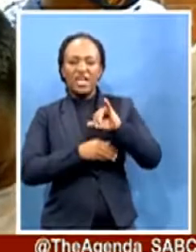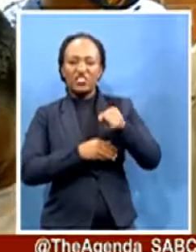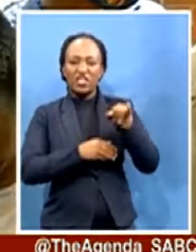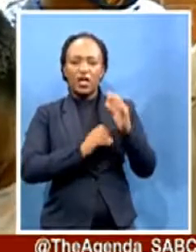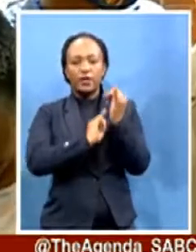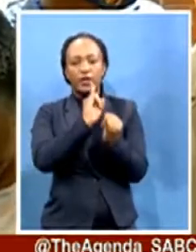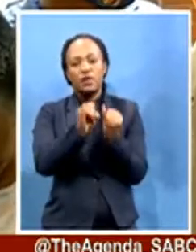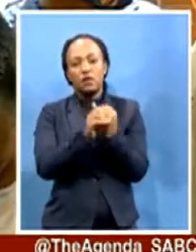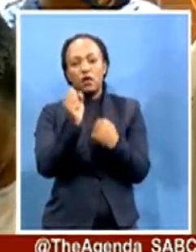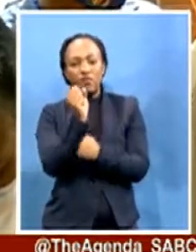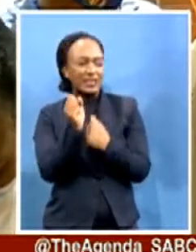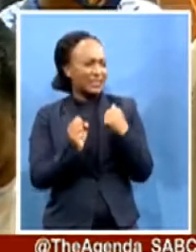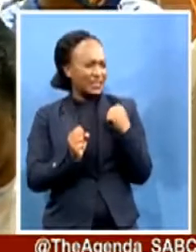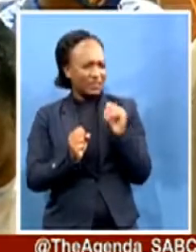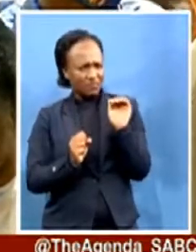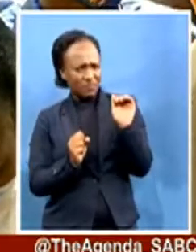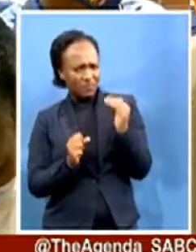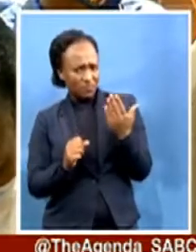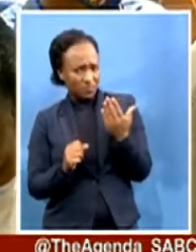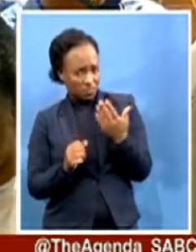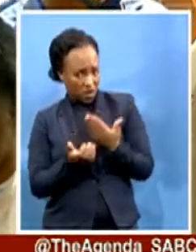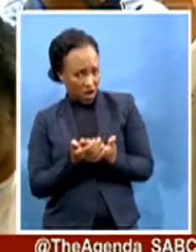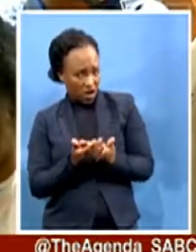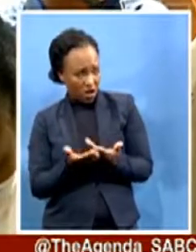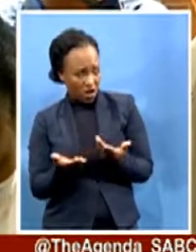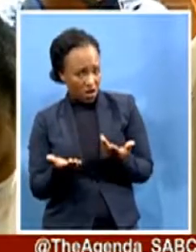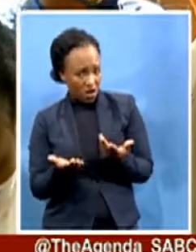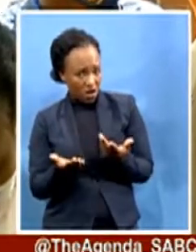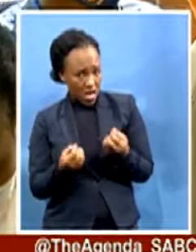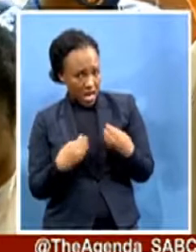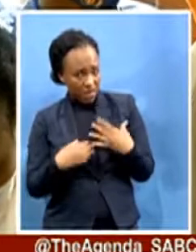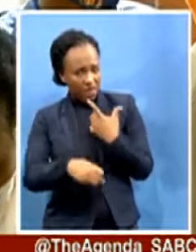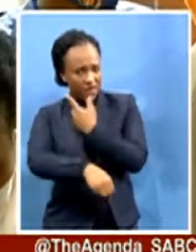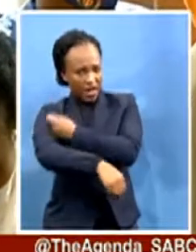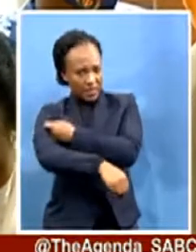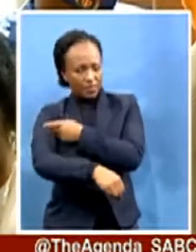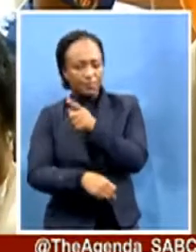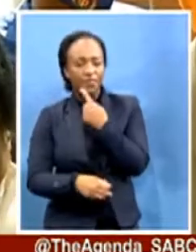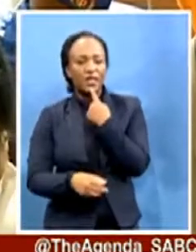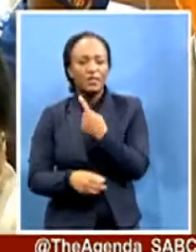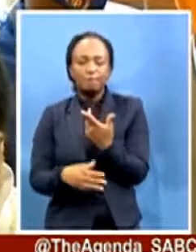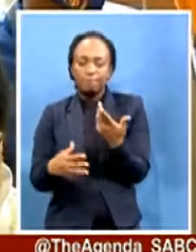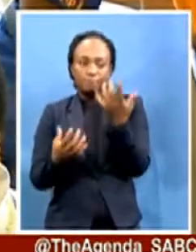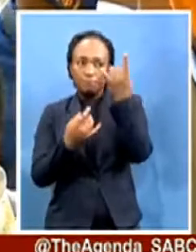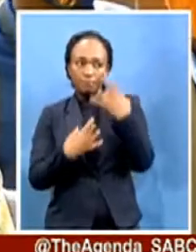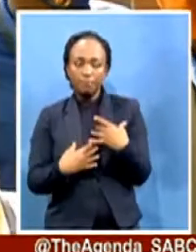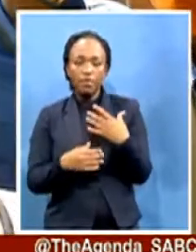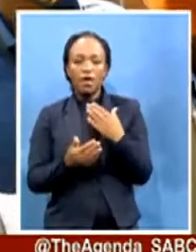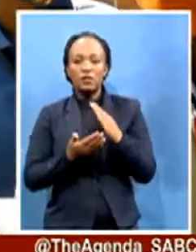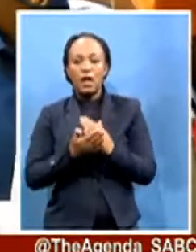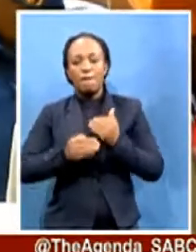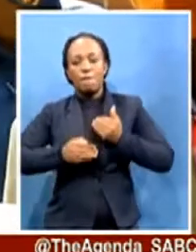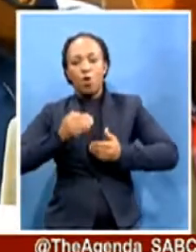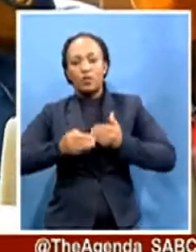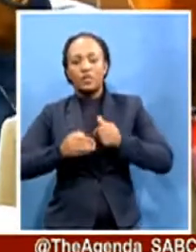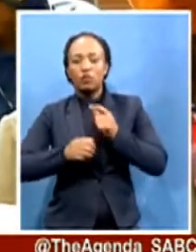couldn't release these vaccines. And of course they indicated that some of these procedures are a matter of safety, which we now